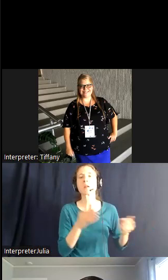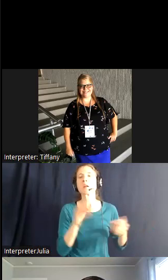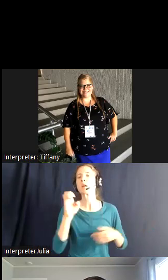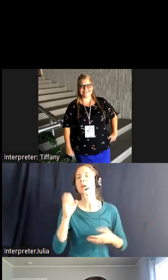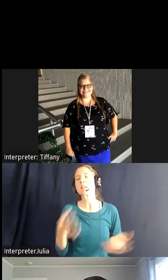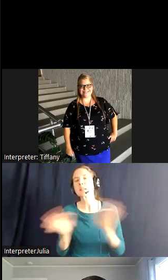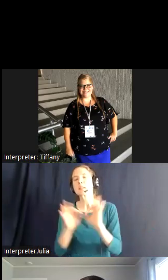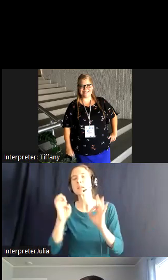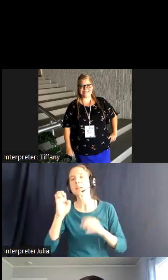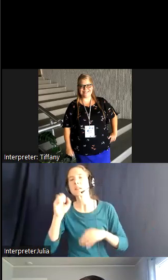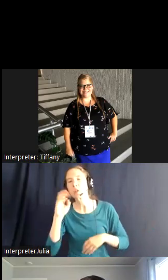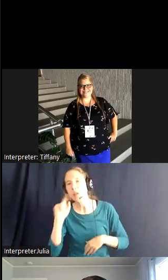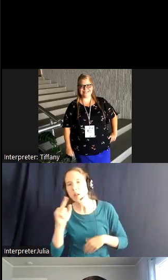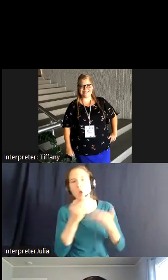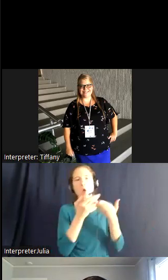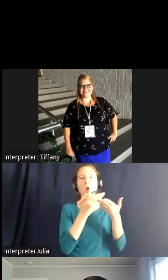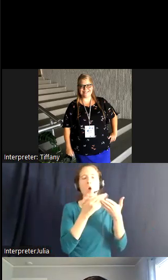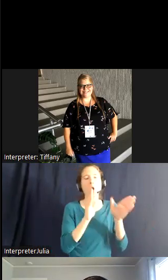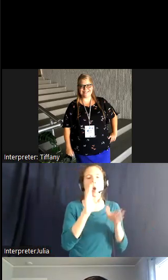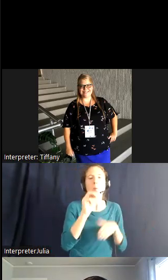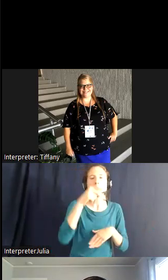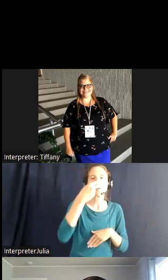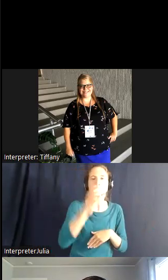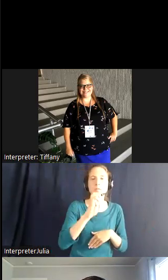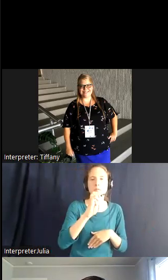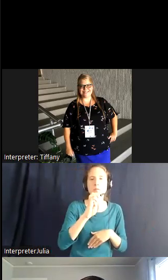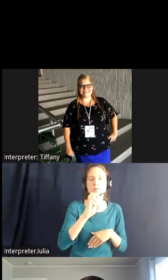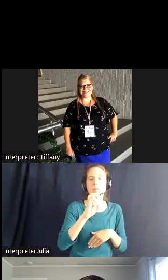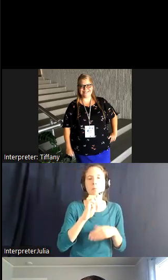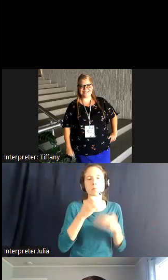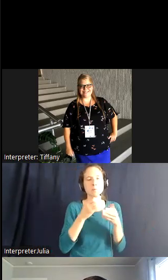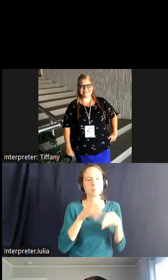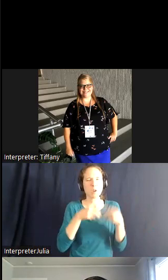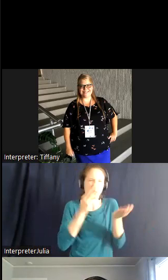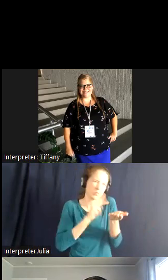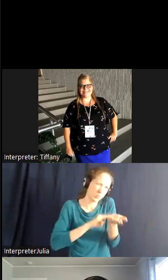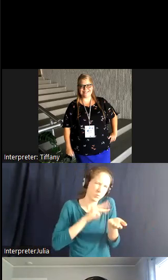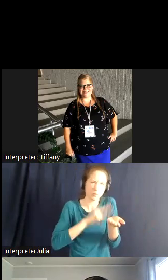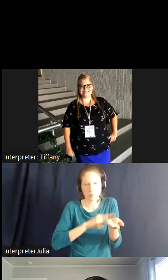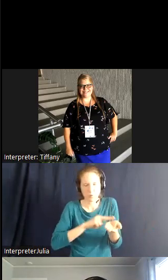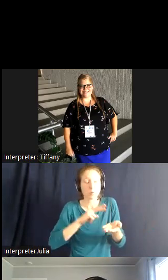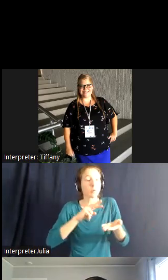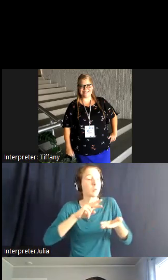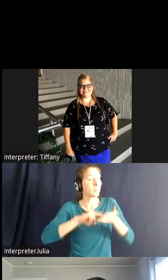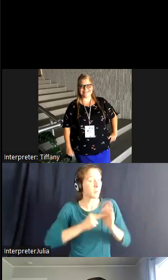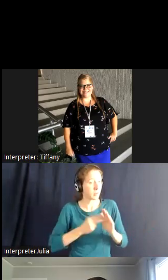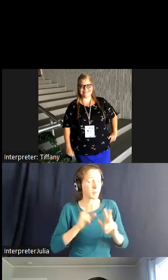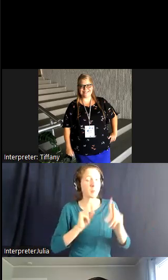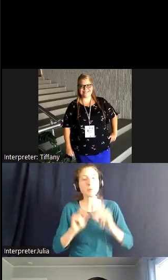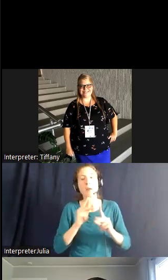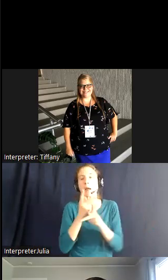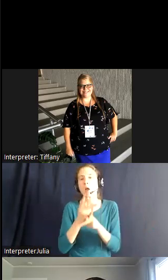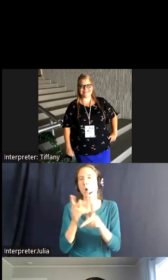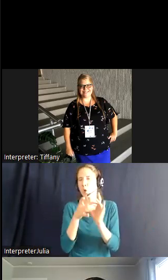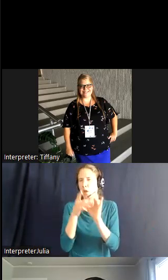we're talking about essential behavioral health safety net providers, we're talking about providers that are providing care coordination and one